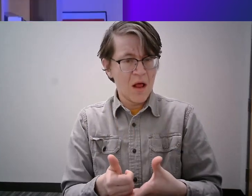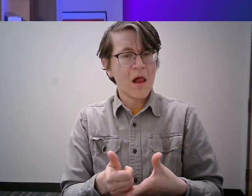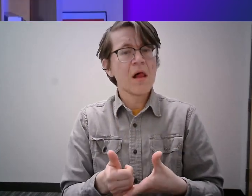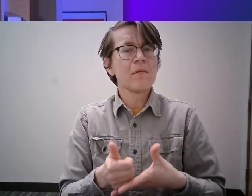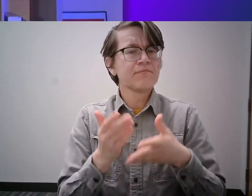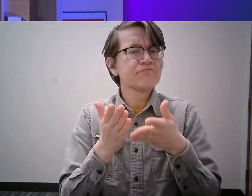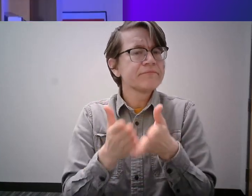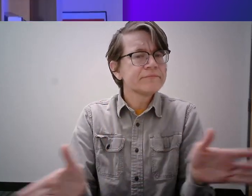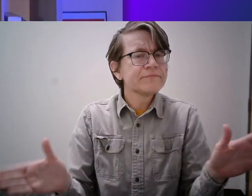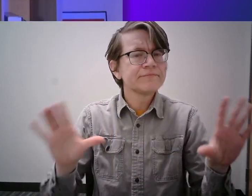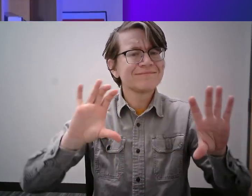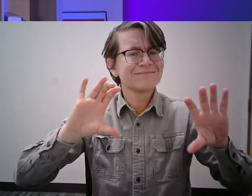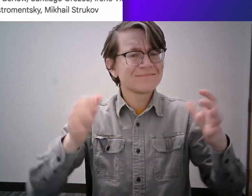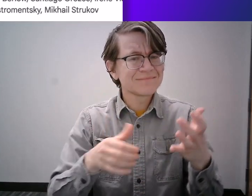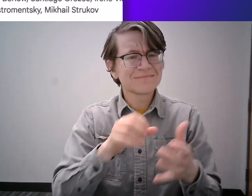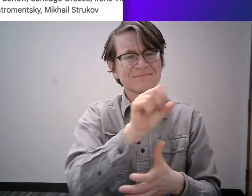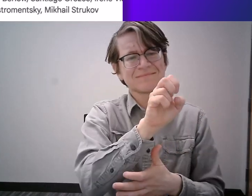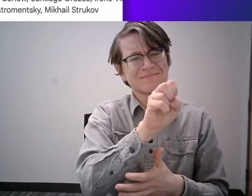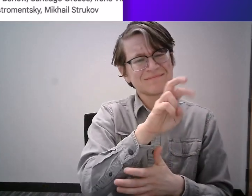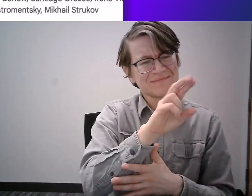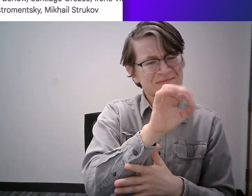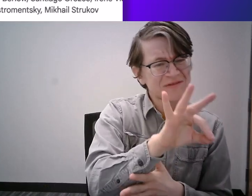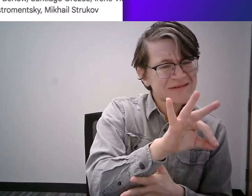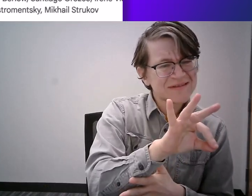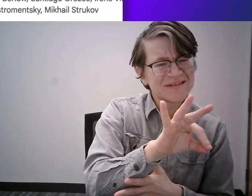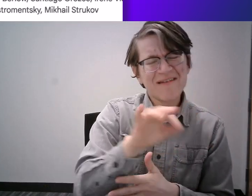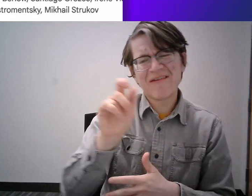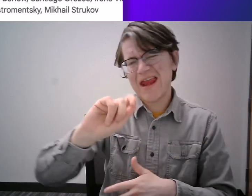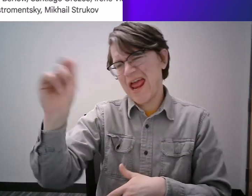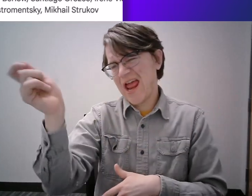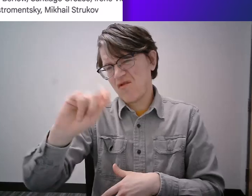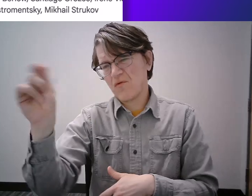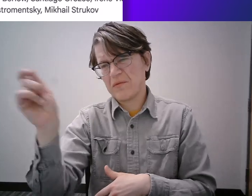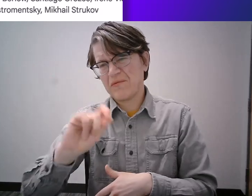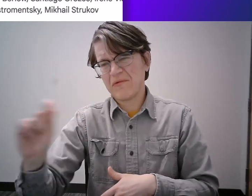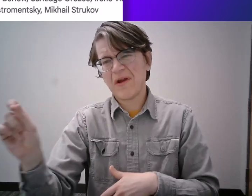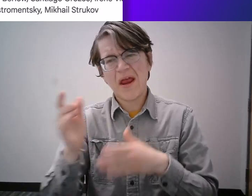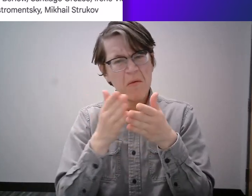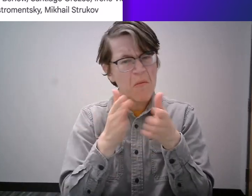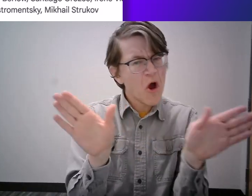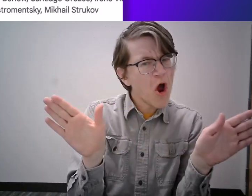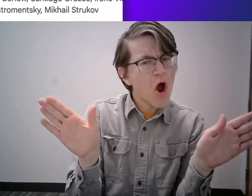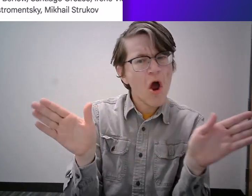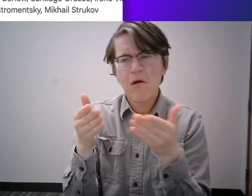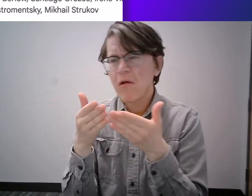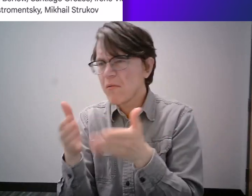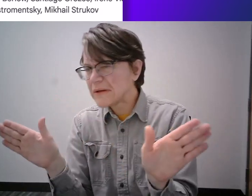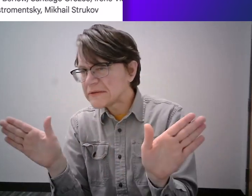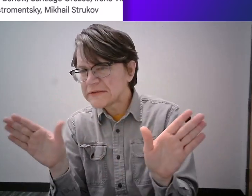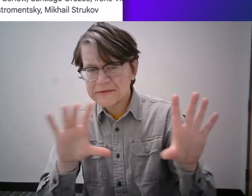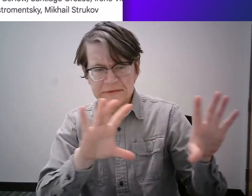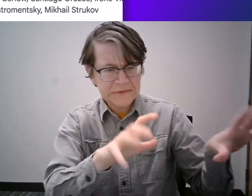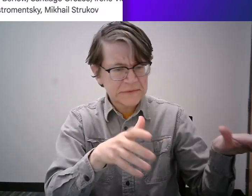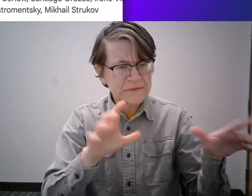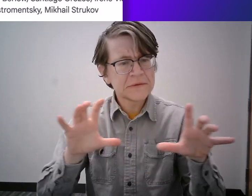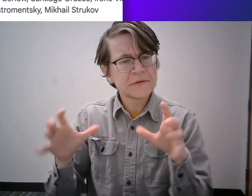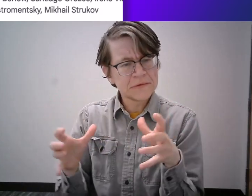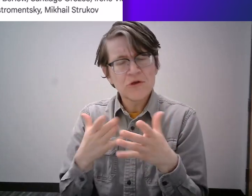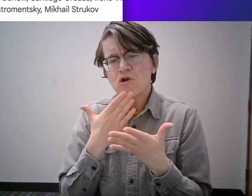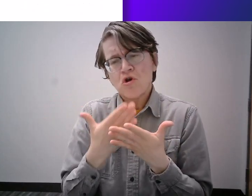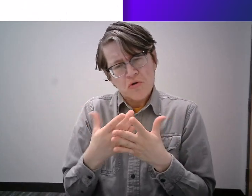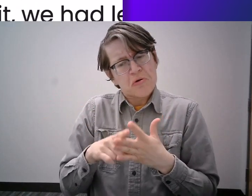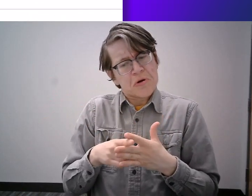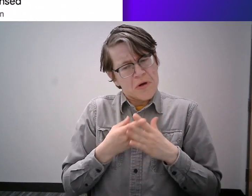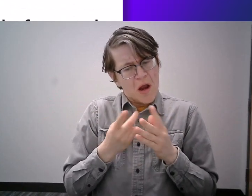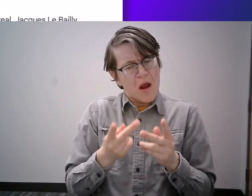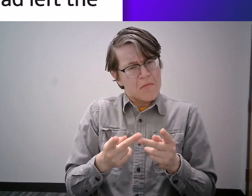categorizations like sans serif and handwritten are a very good starting point, but they still leave you